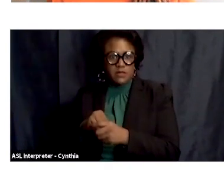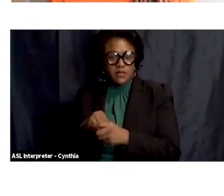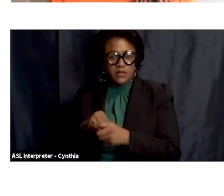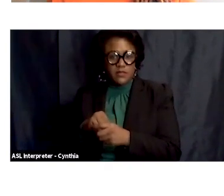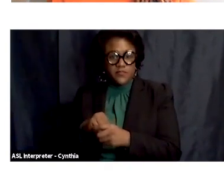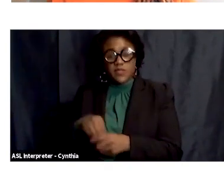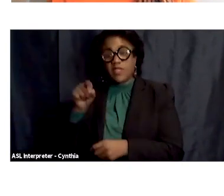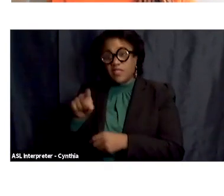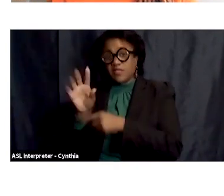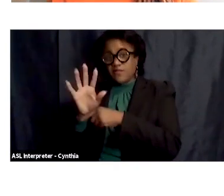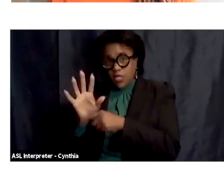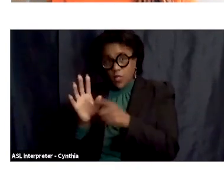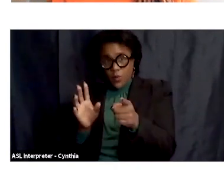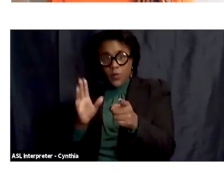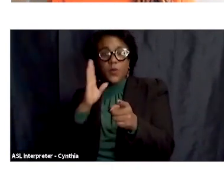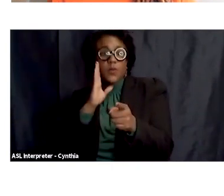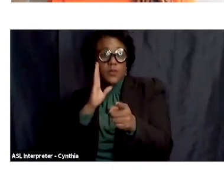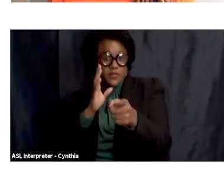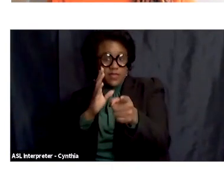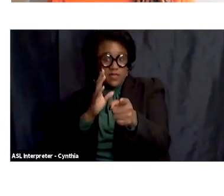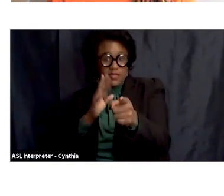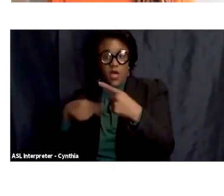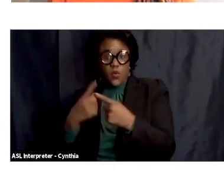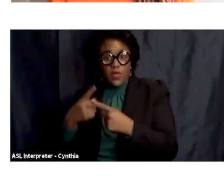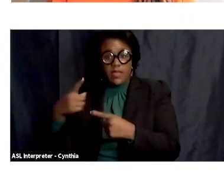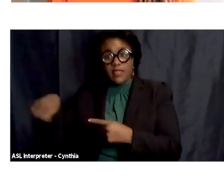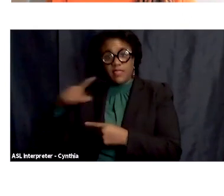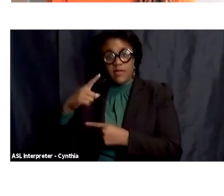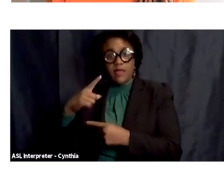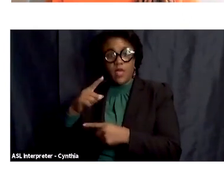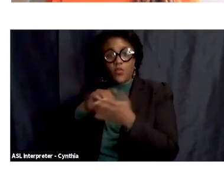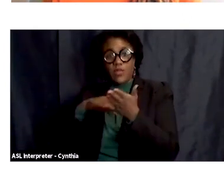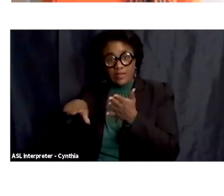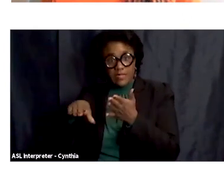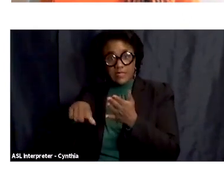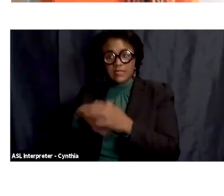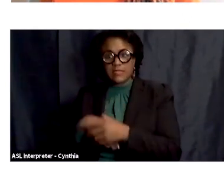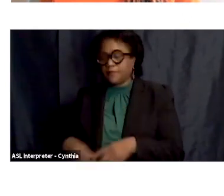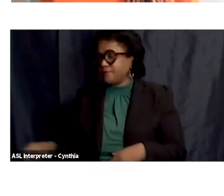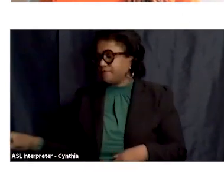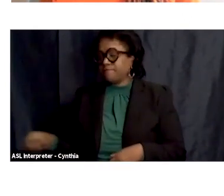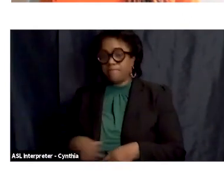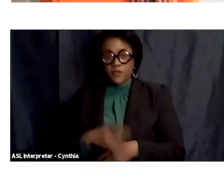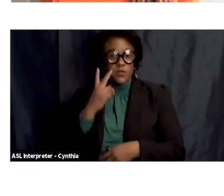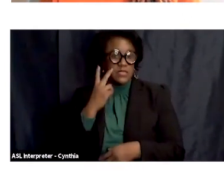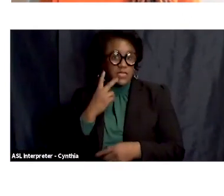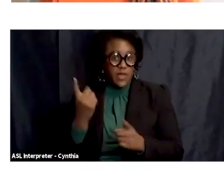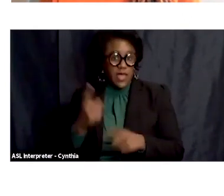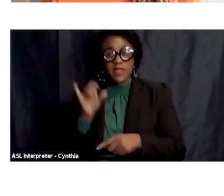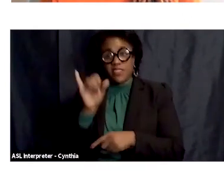And this video is coming up, but this is when they were released. And this